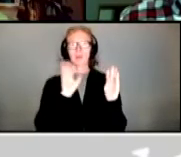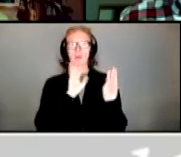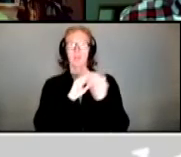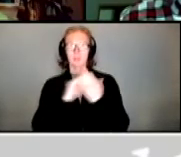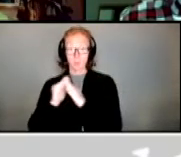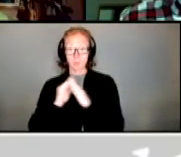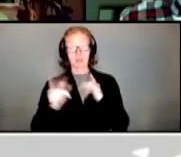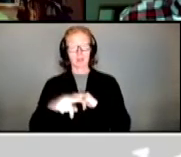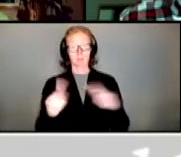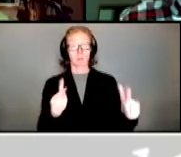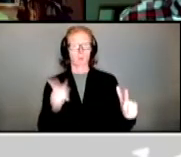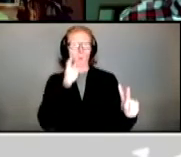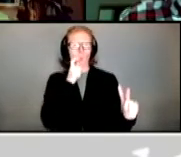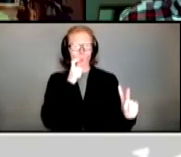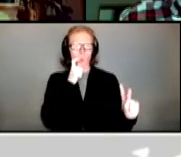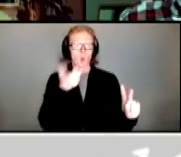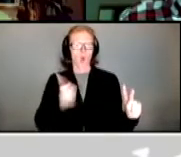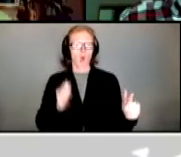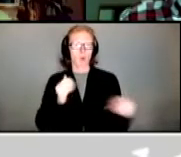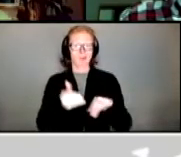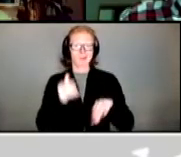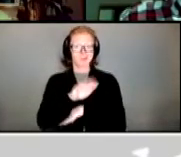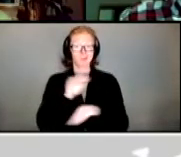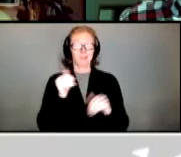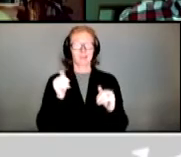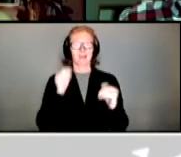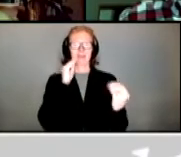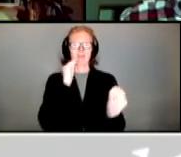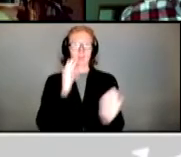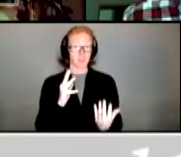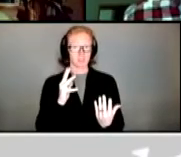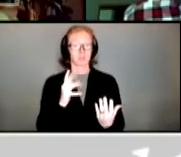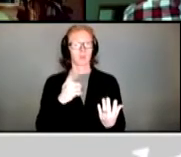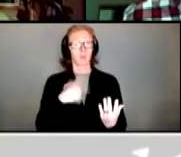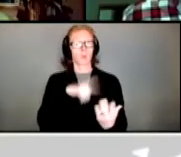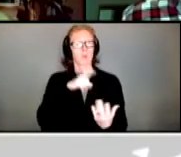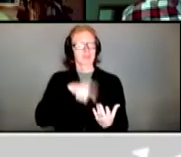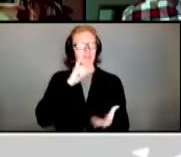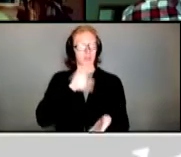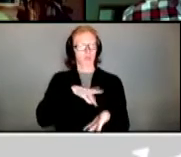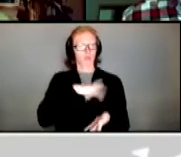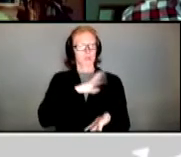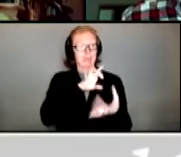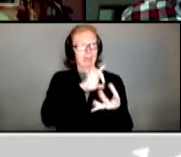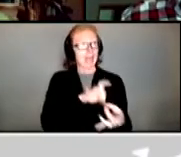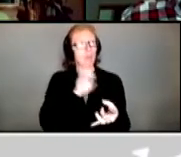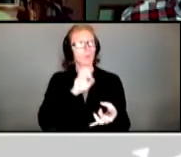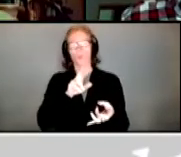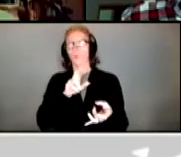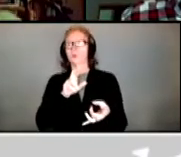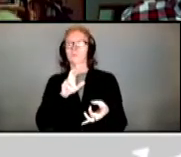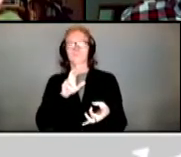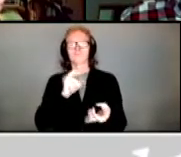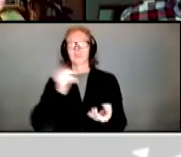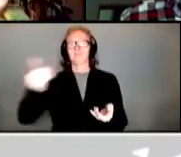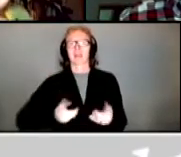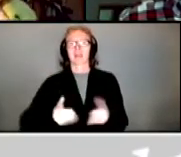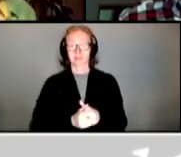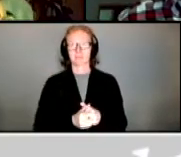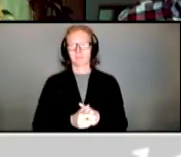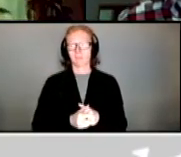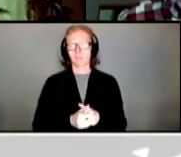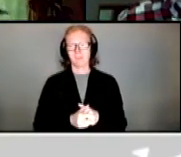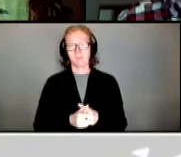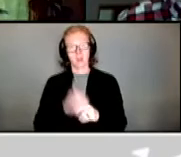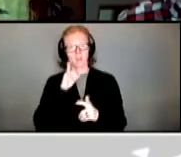folks who may have already submitted information that we need to really connect to or have them invited to